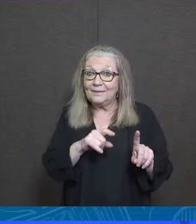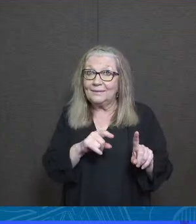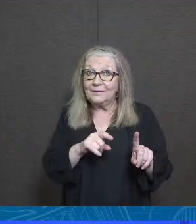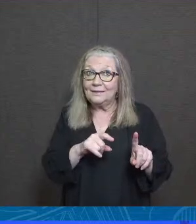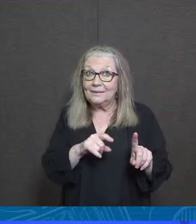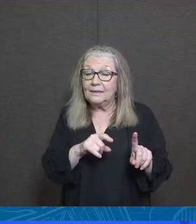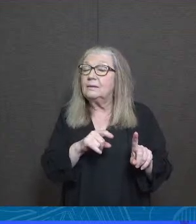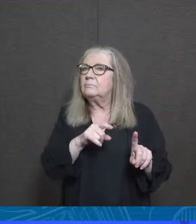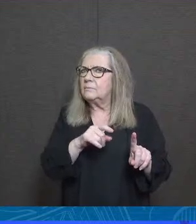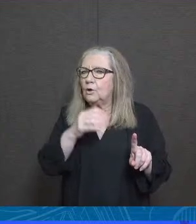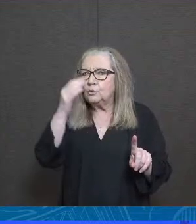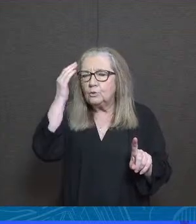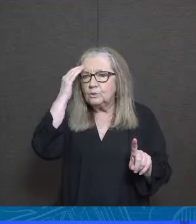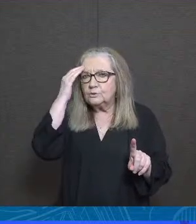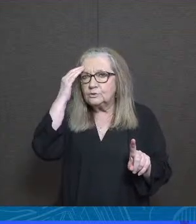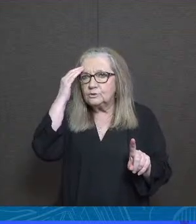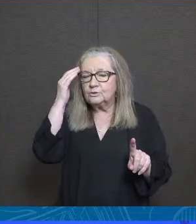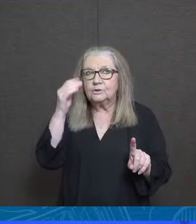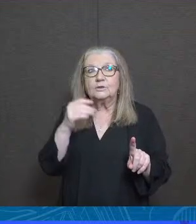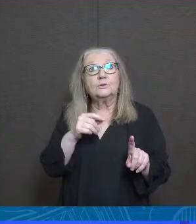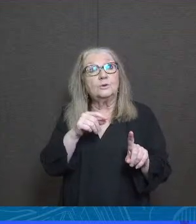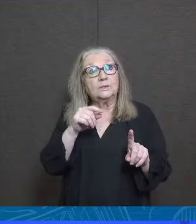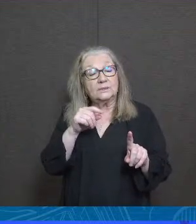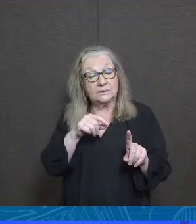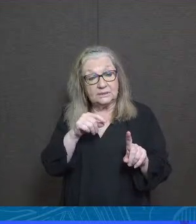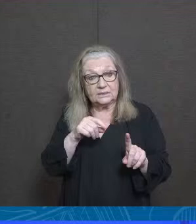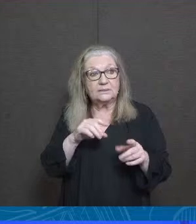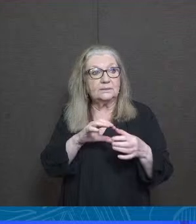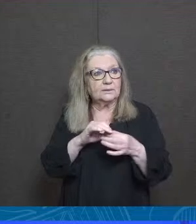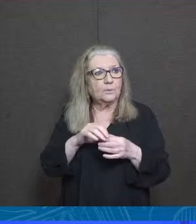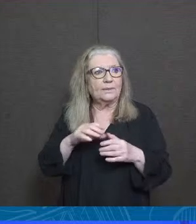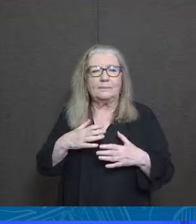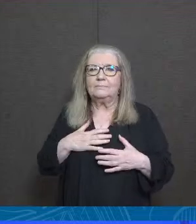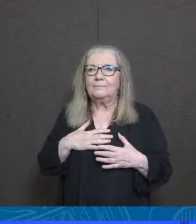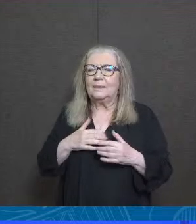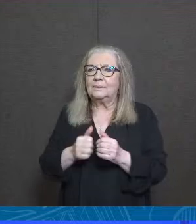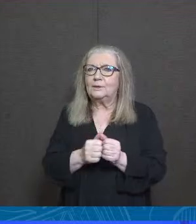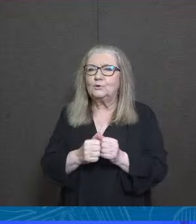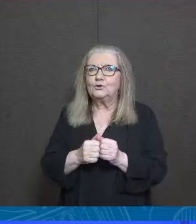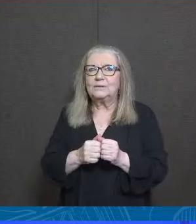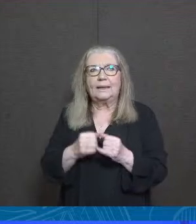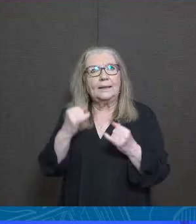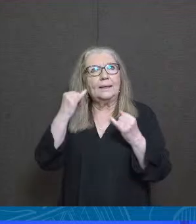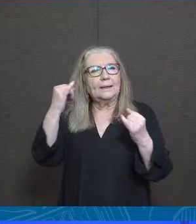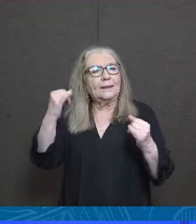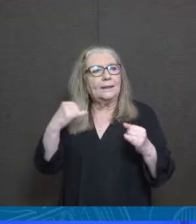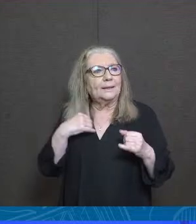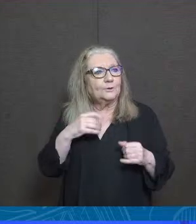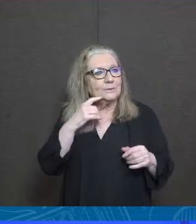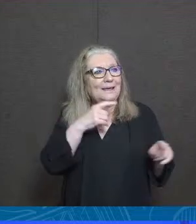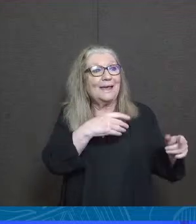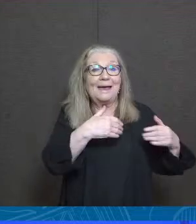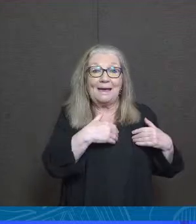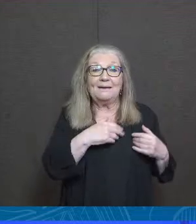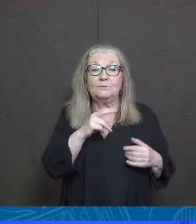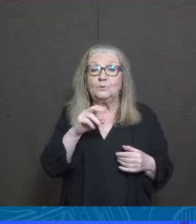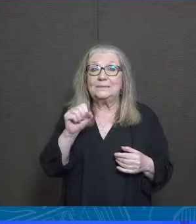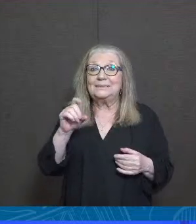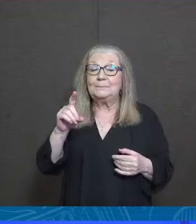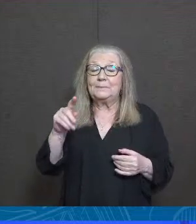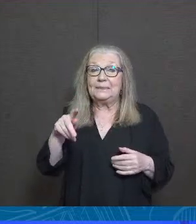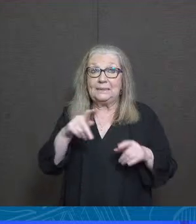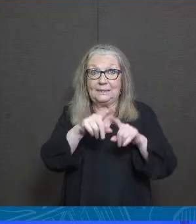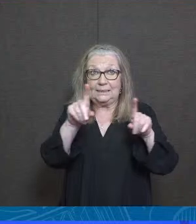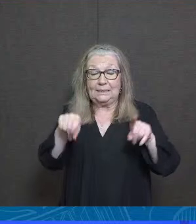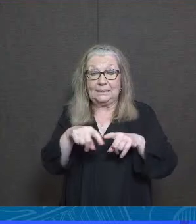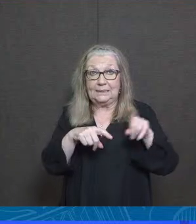is GeoRisk PH, a multi-agency initiative led by the OST PHIVOX. It's